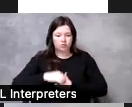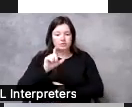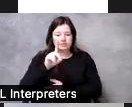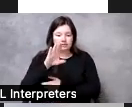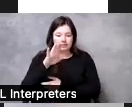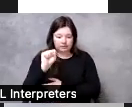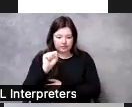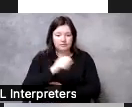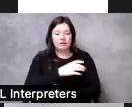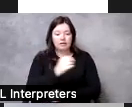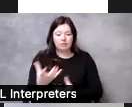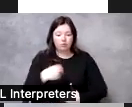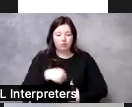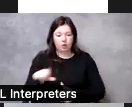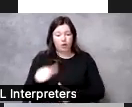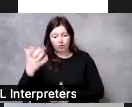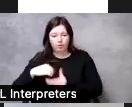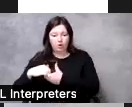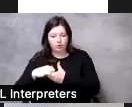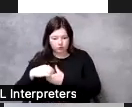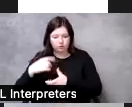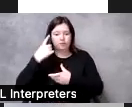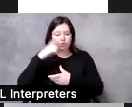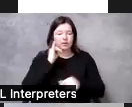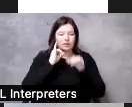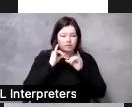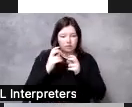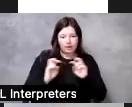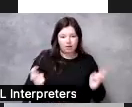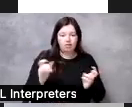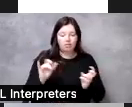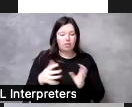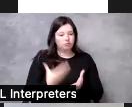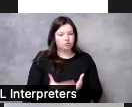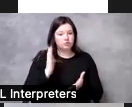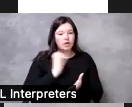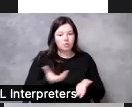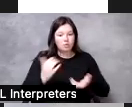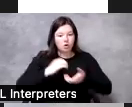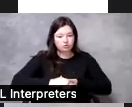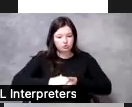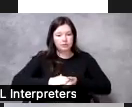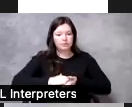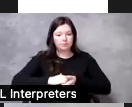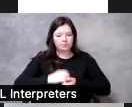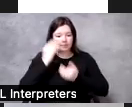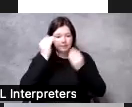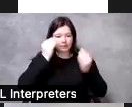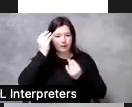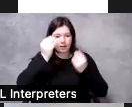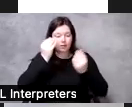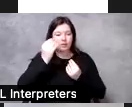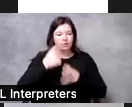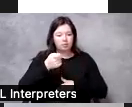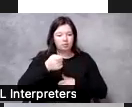interview panel, which I think is just really shows our partnership, and thinking about that cross